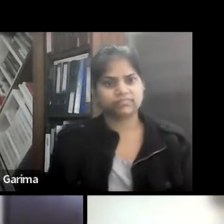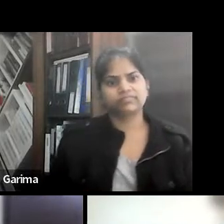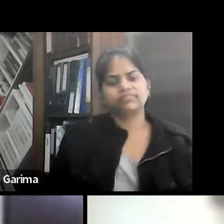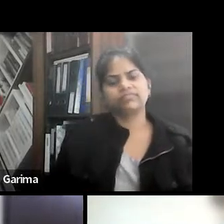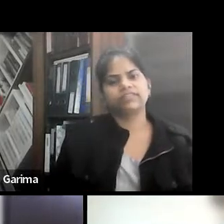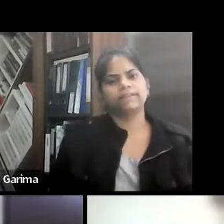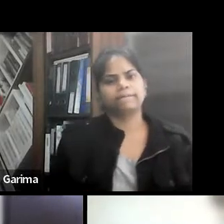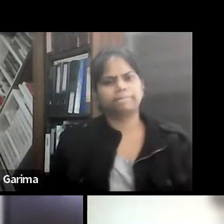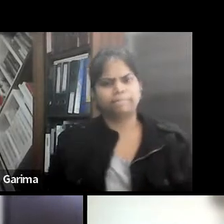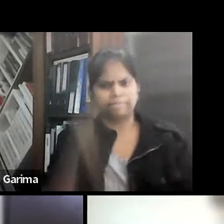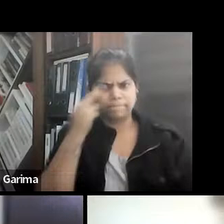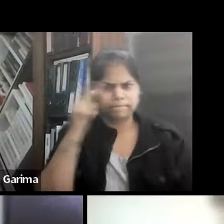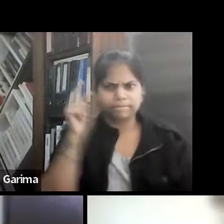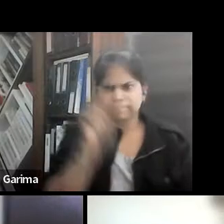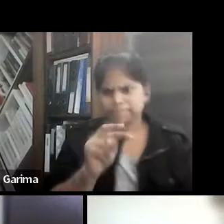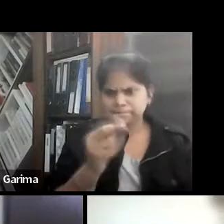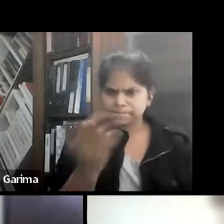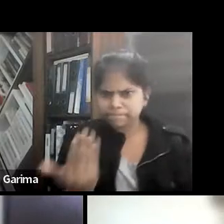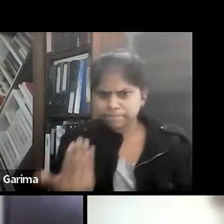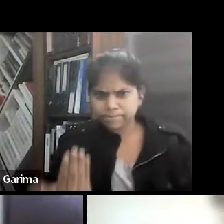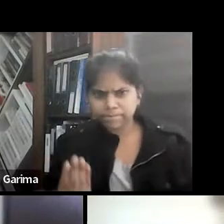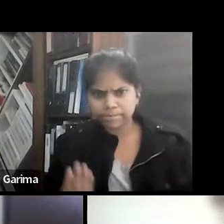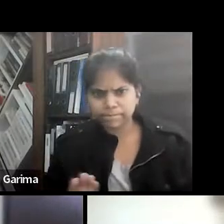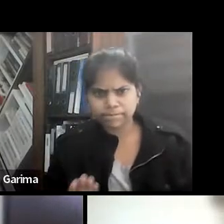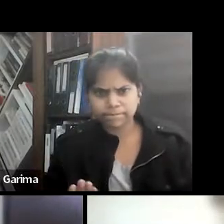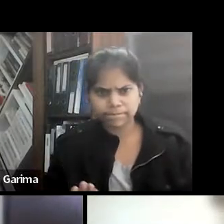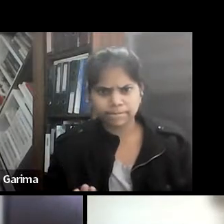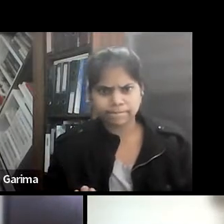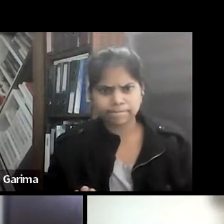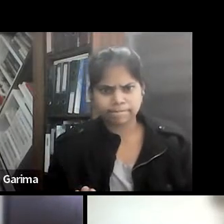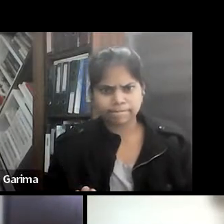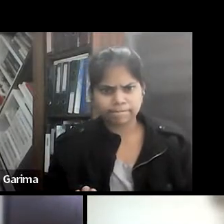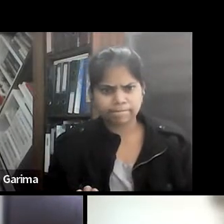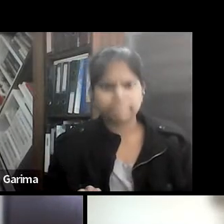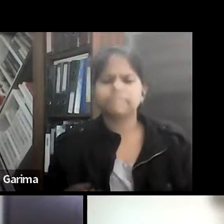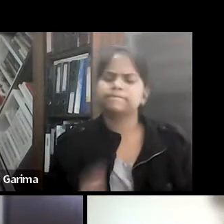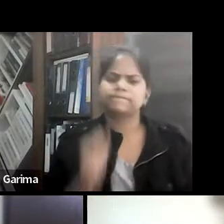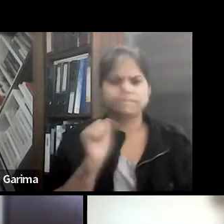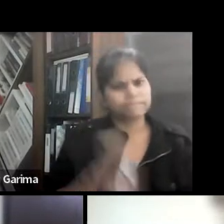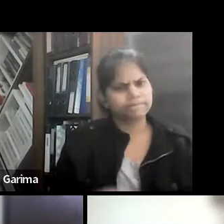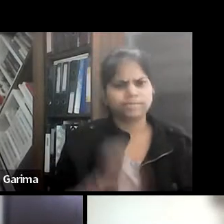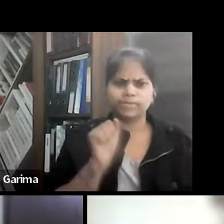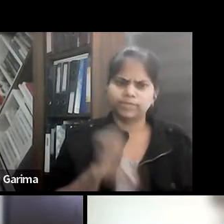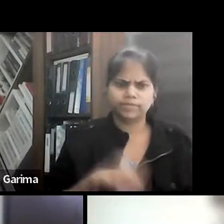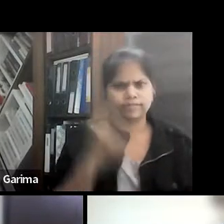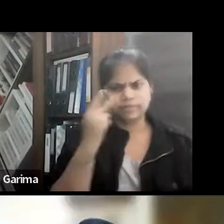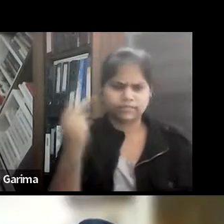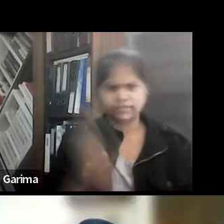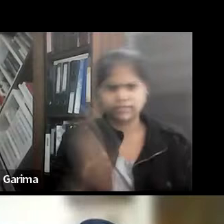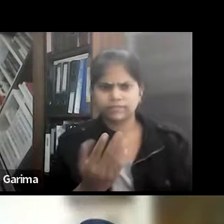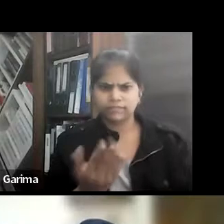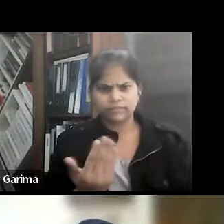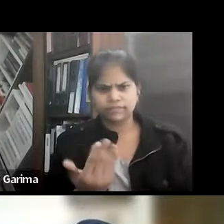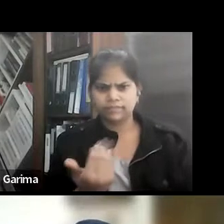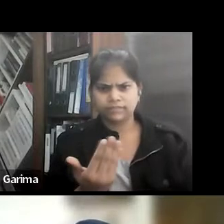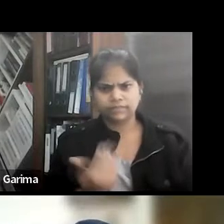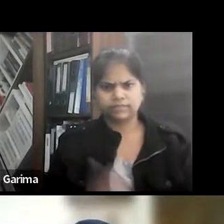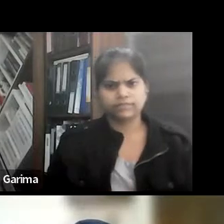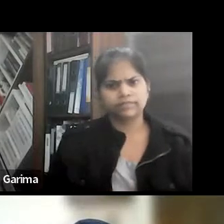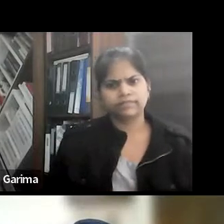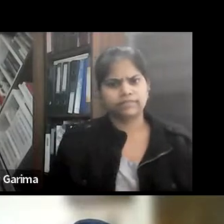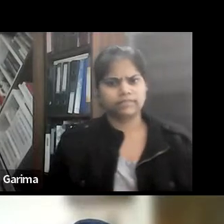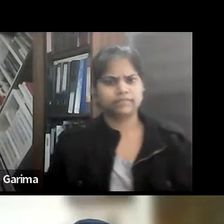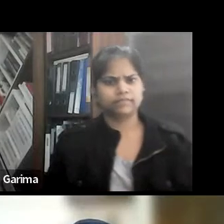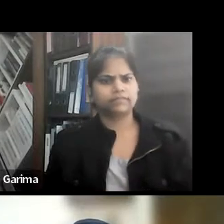Can you see that question, Yayoi? And yes. Yeah. Yes. Yeah. Yes, I'm reading that. Yeah. And